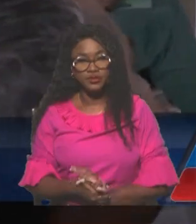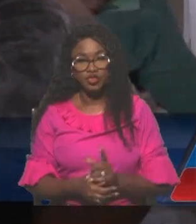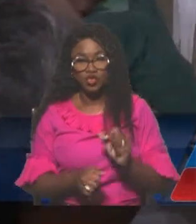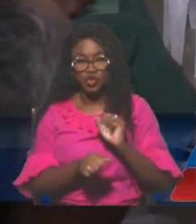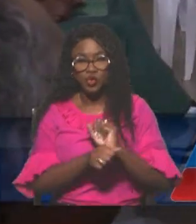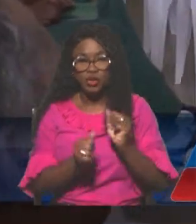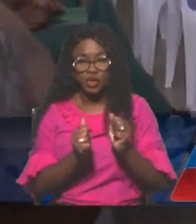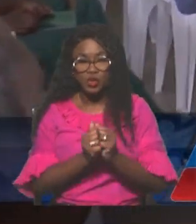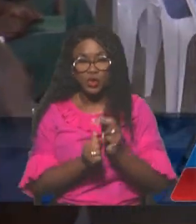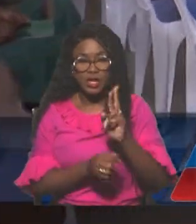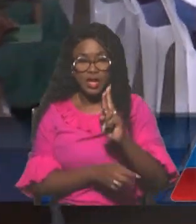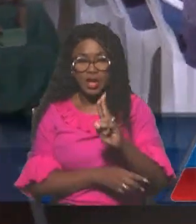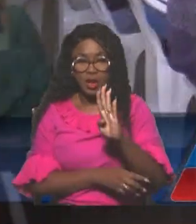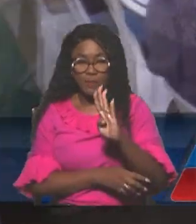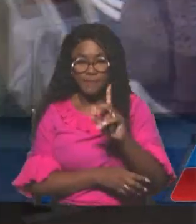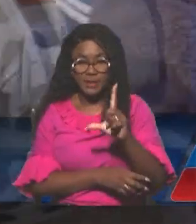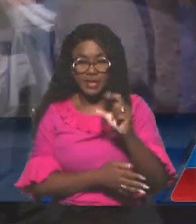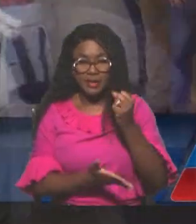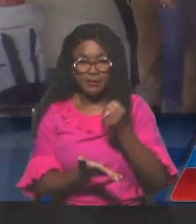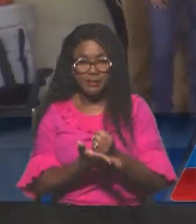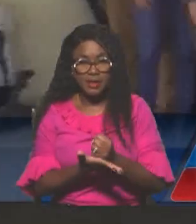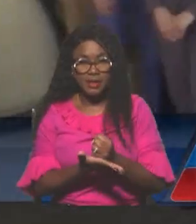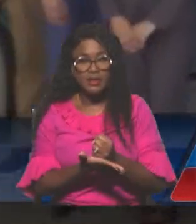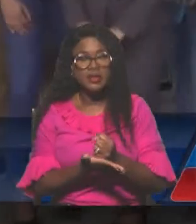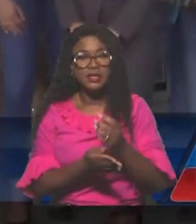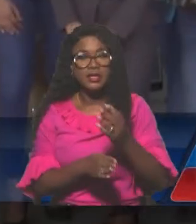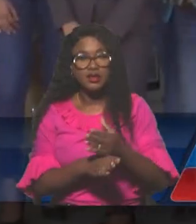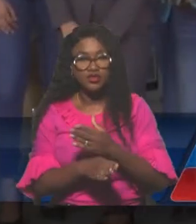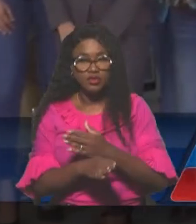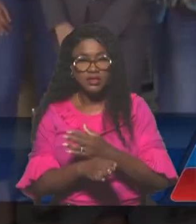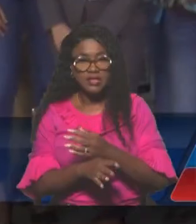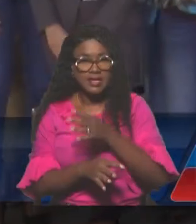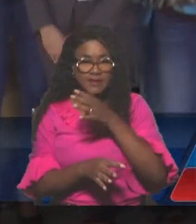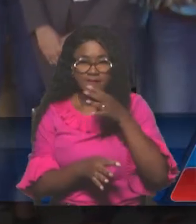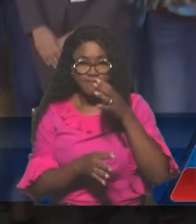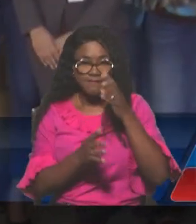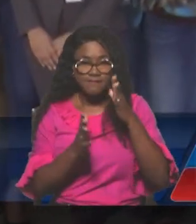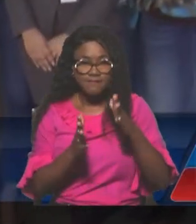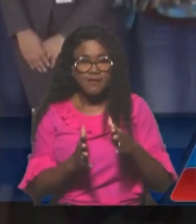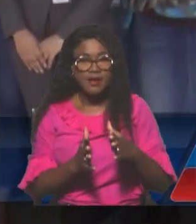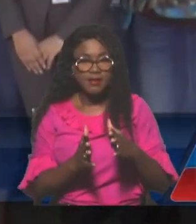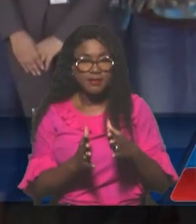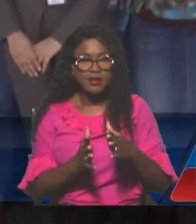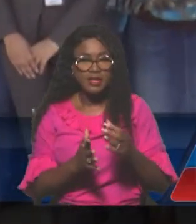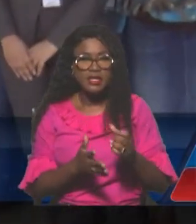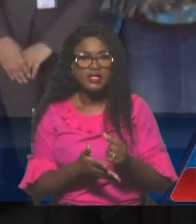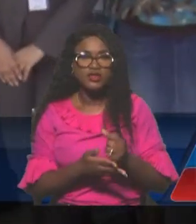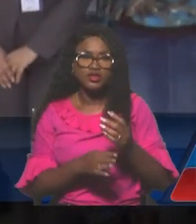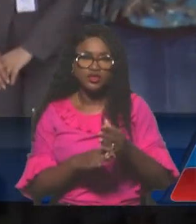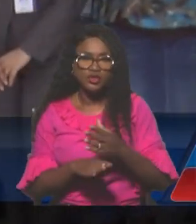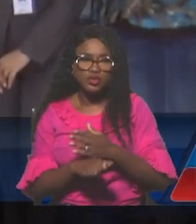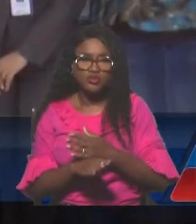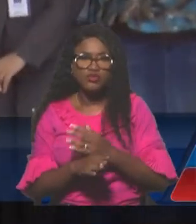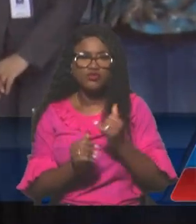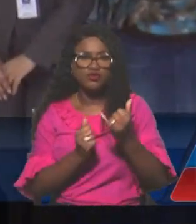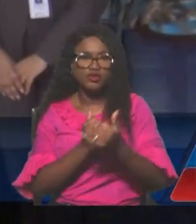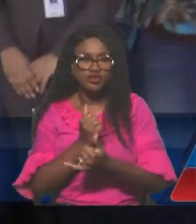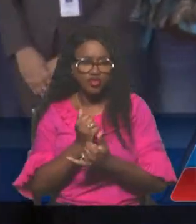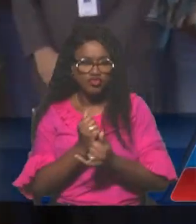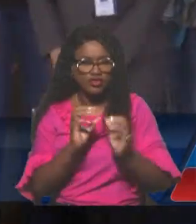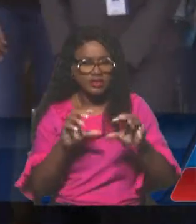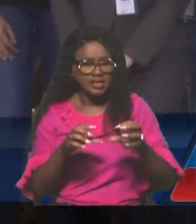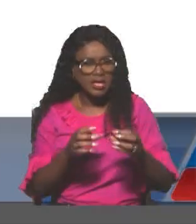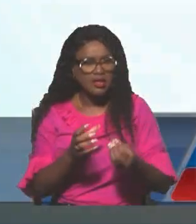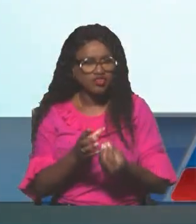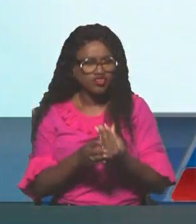with Republic Bank, is increasing farmer education, teaching best practice agricultural techniques, and improving the country's chances of feeding